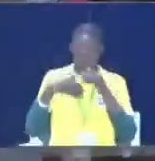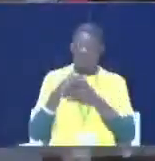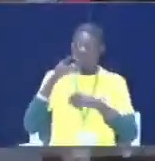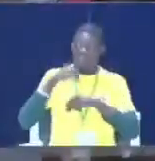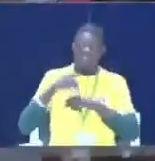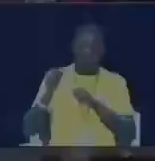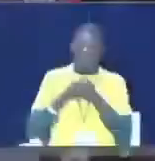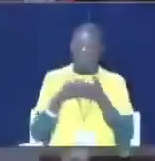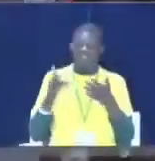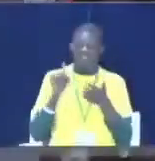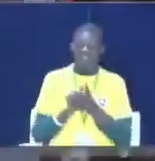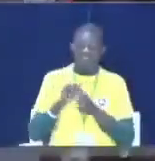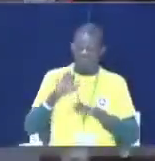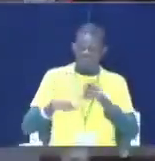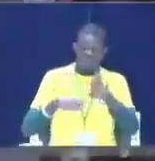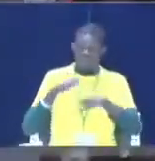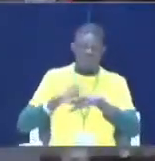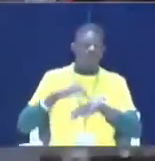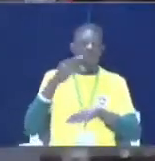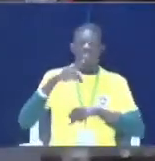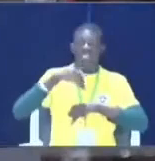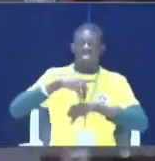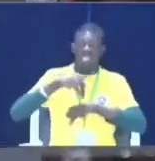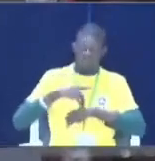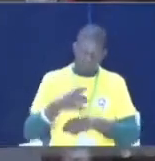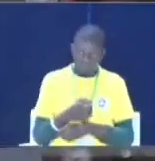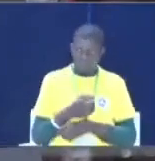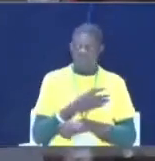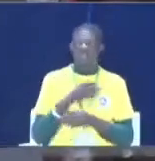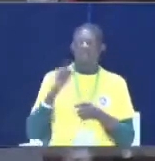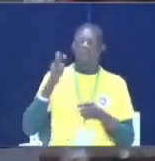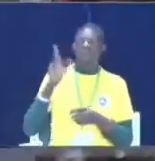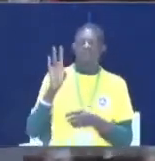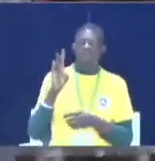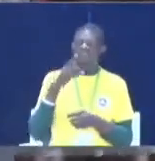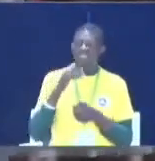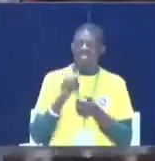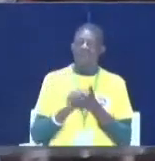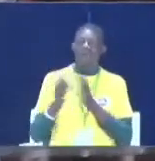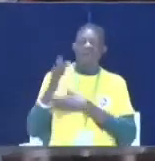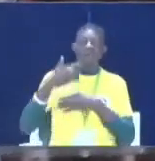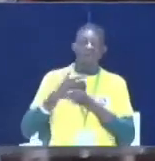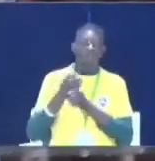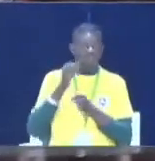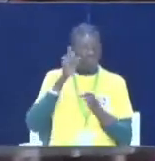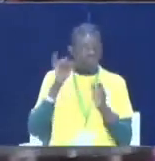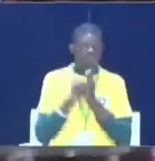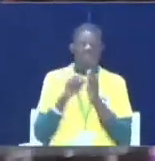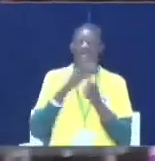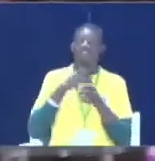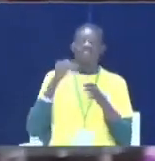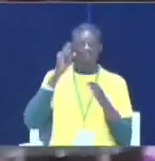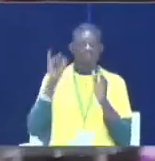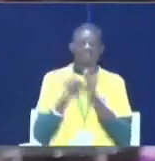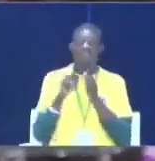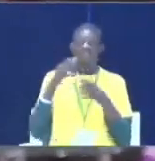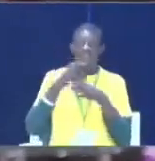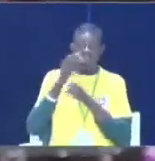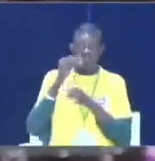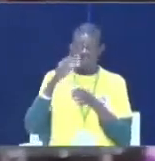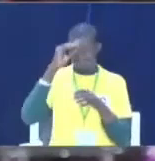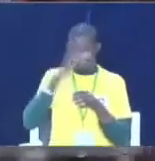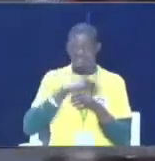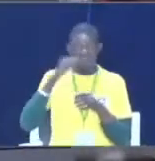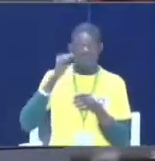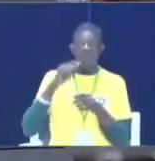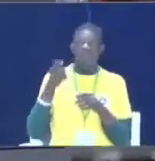over every creeping thing that creepeth upon the earth. Verse 27. He said, God created man in his image. In the image, God created in him male and female.